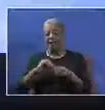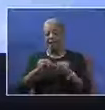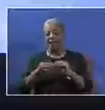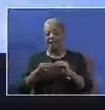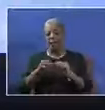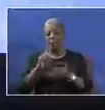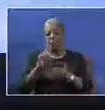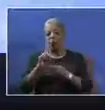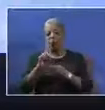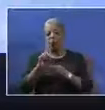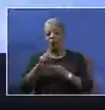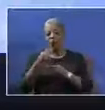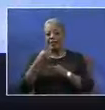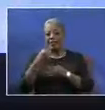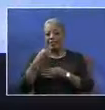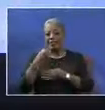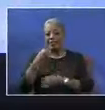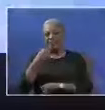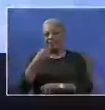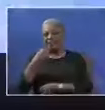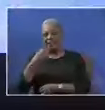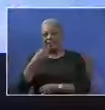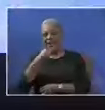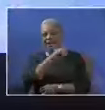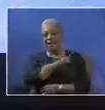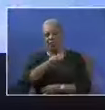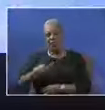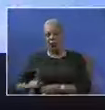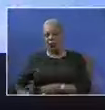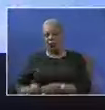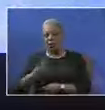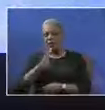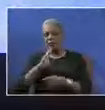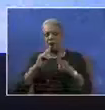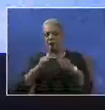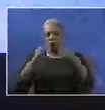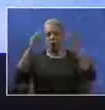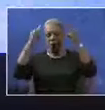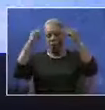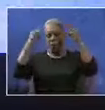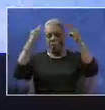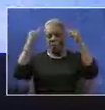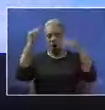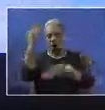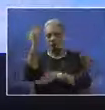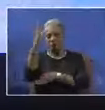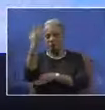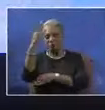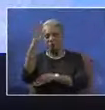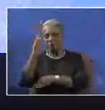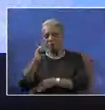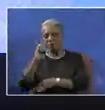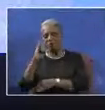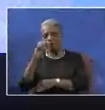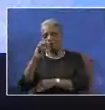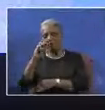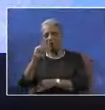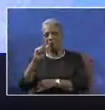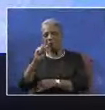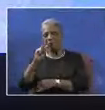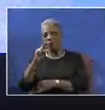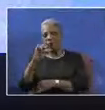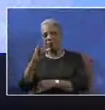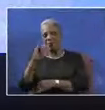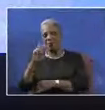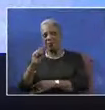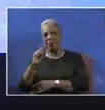of Sinai, the tent of the meeting, on the first of the second month, in the second year after they had come out of the land